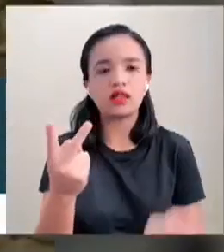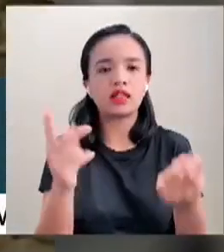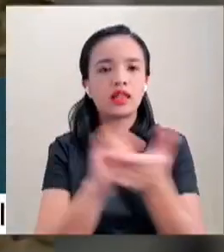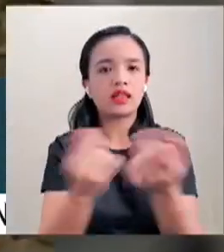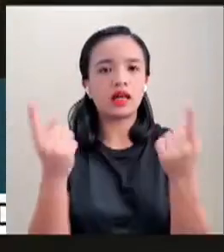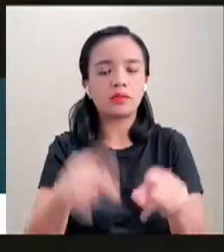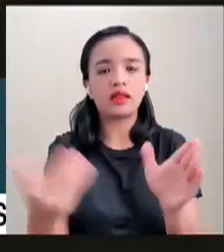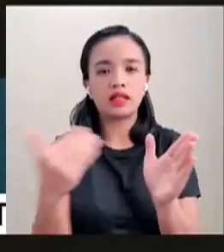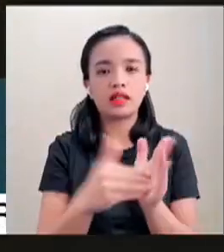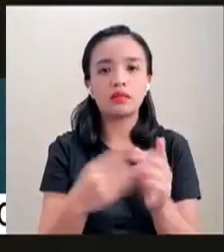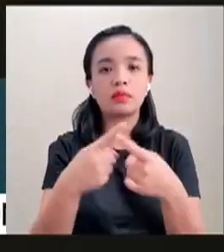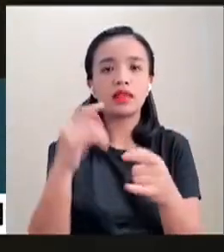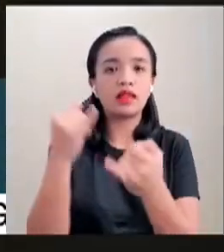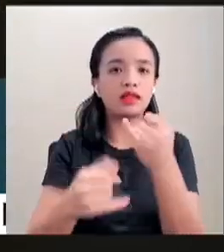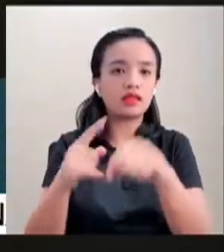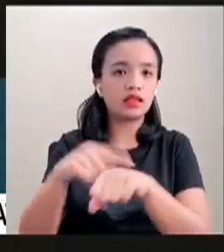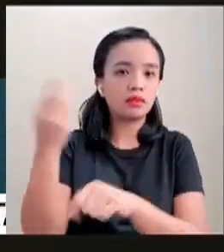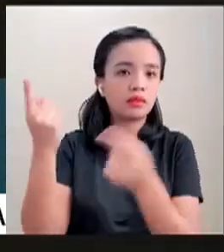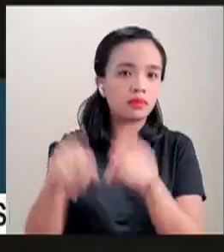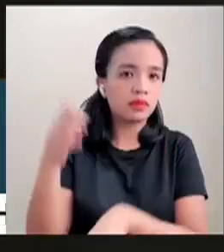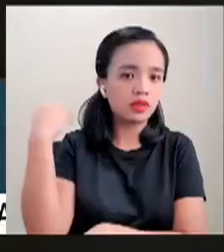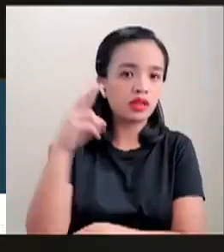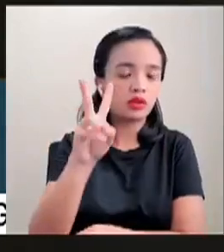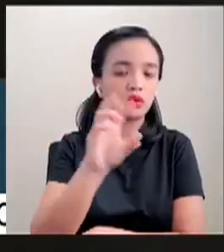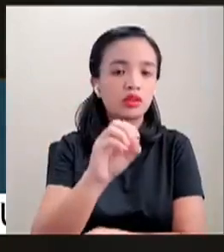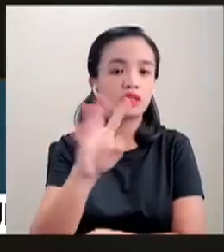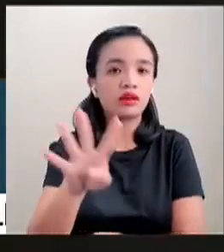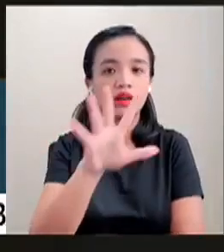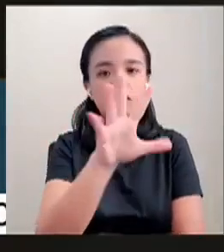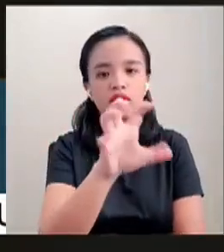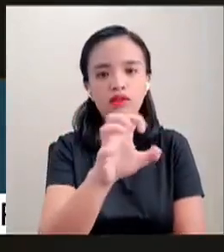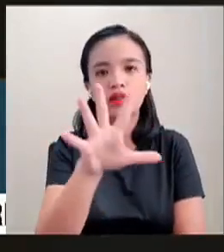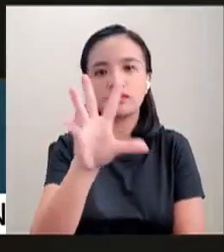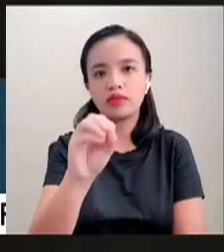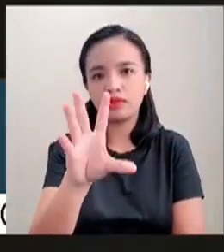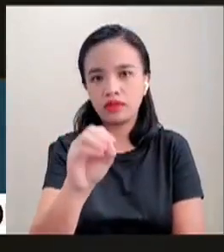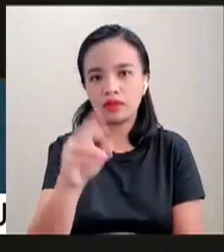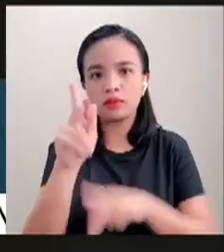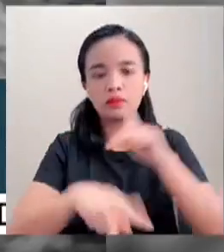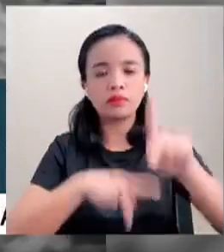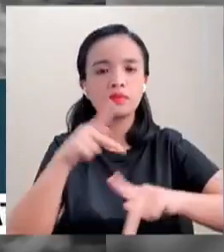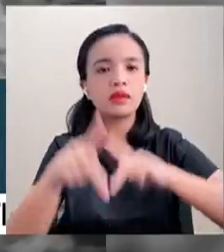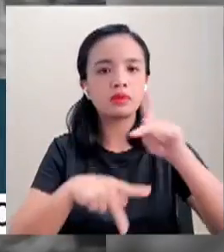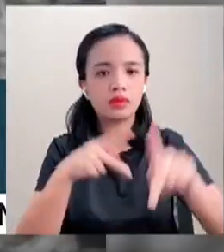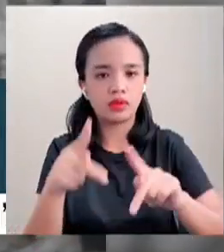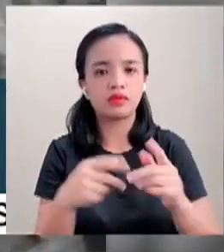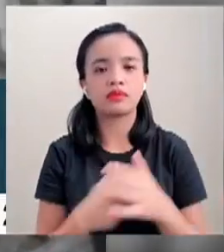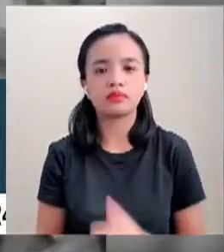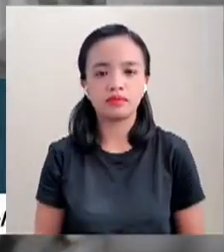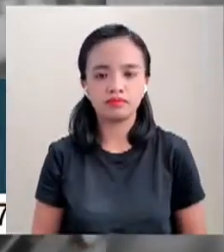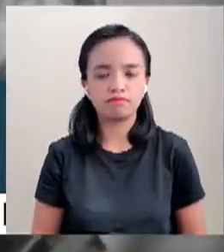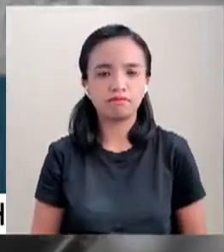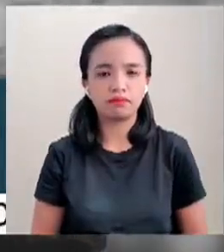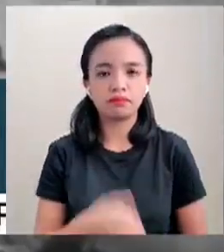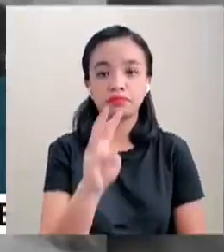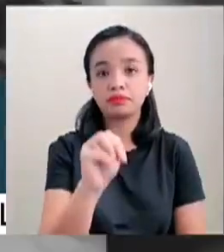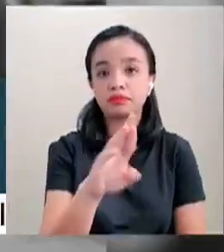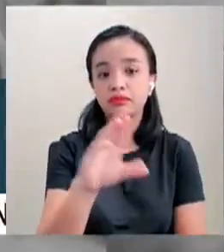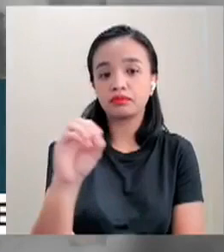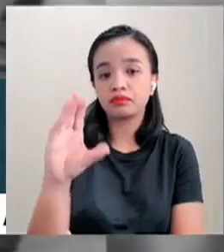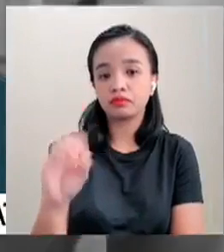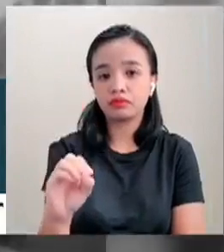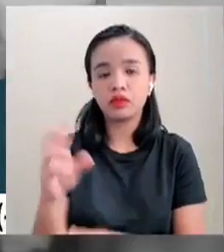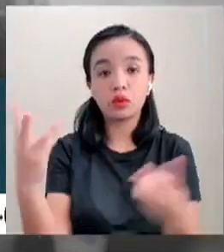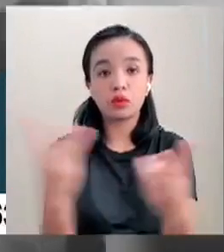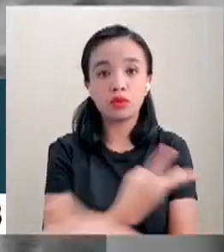magnitude 6.3 quake killed more than 550 people in one of the country's poorer regions. Morocco's worst earthquake in modern